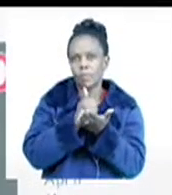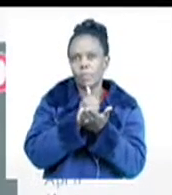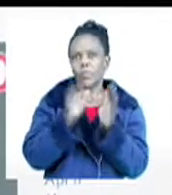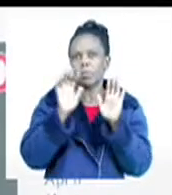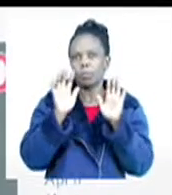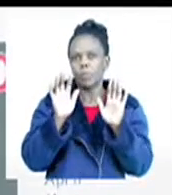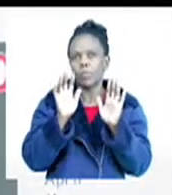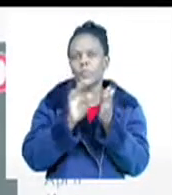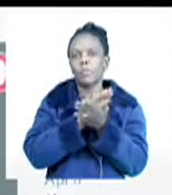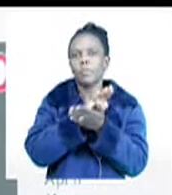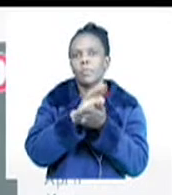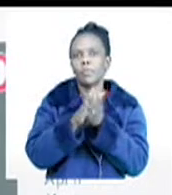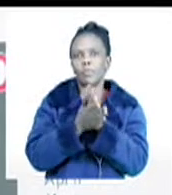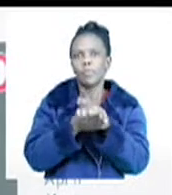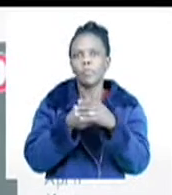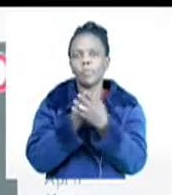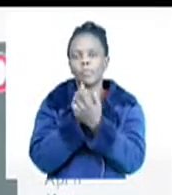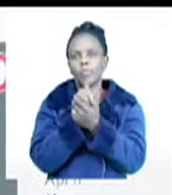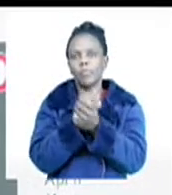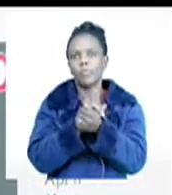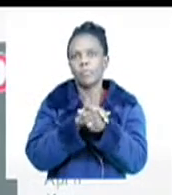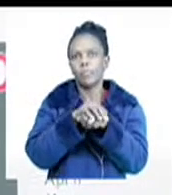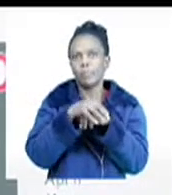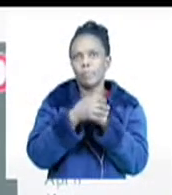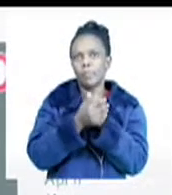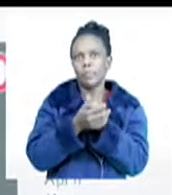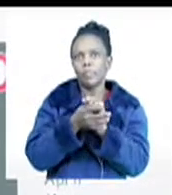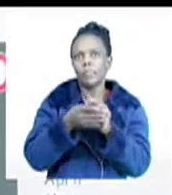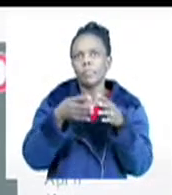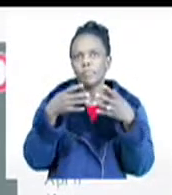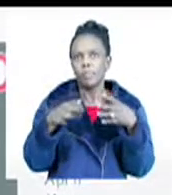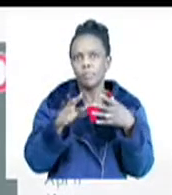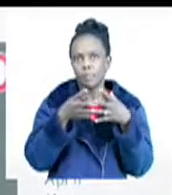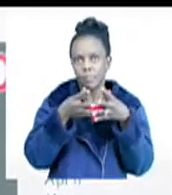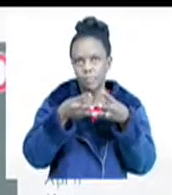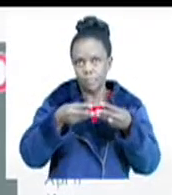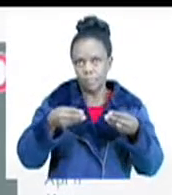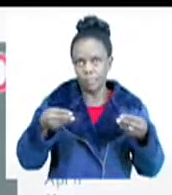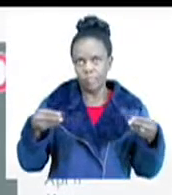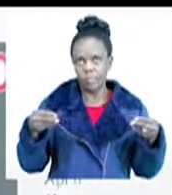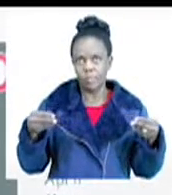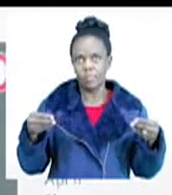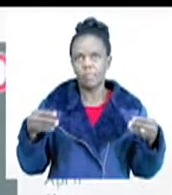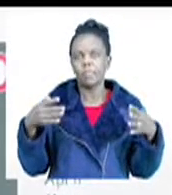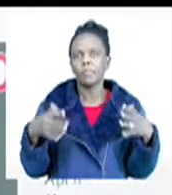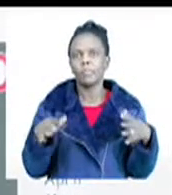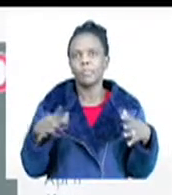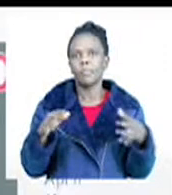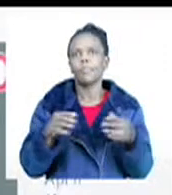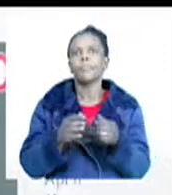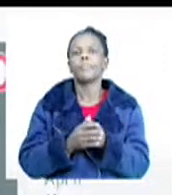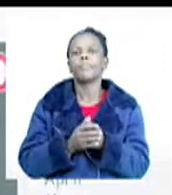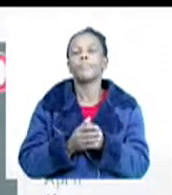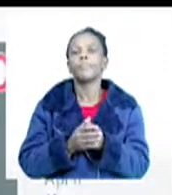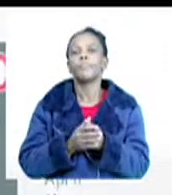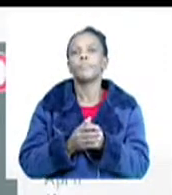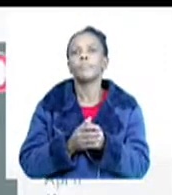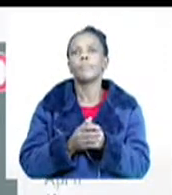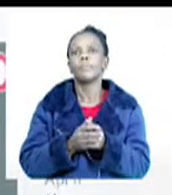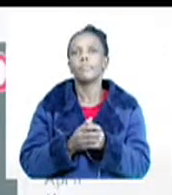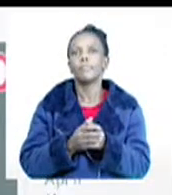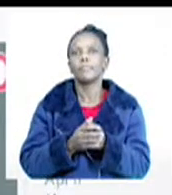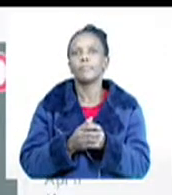germs away. And when you're done sanitizing, make sure that your hands are dry before you touch